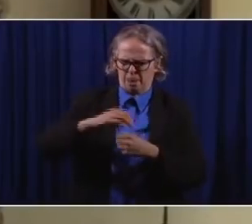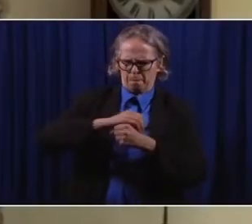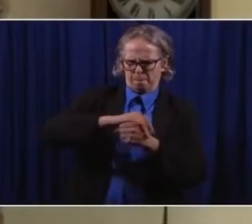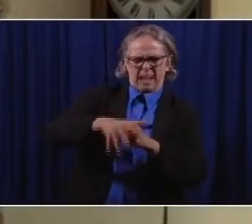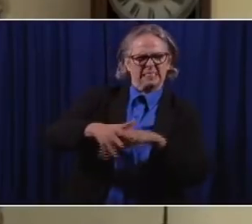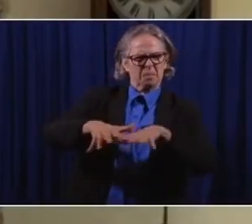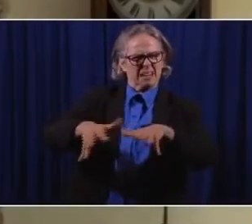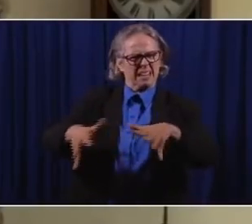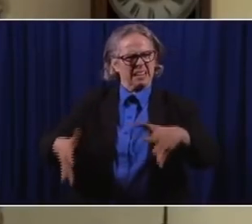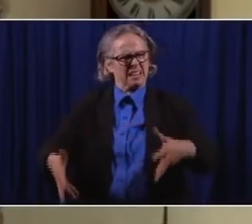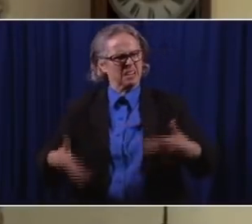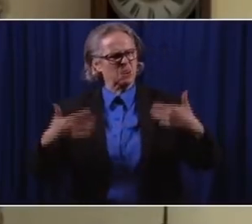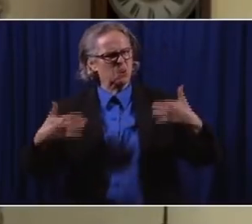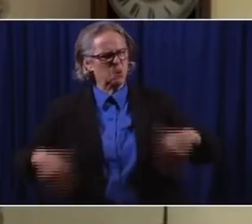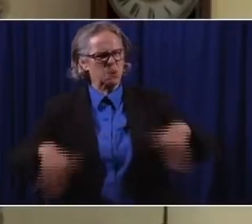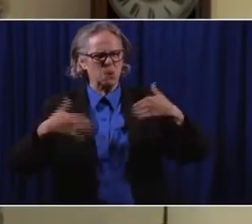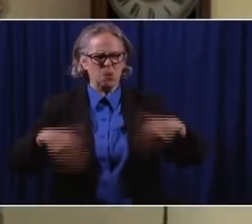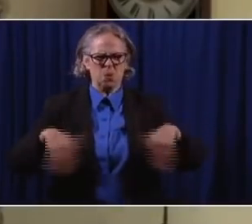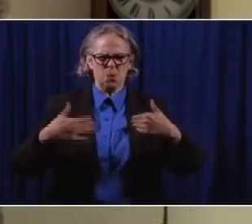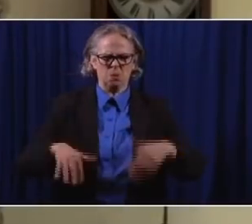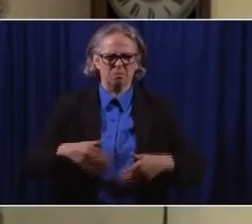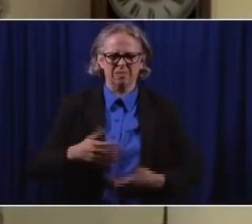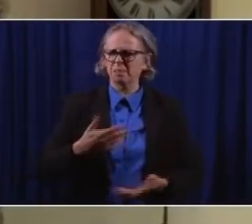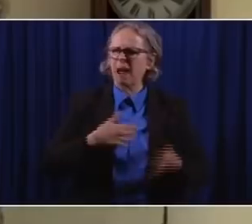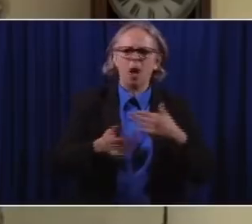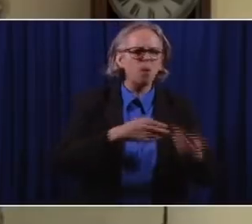We see it with young people, we see it with older people.